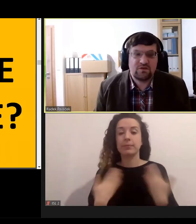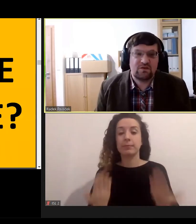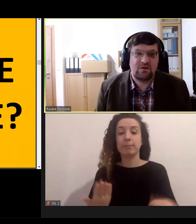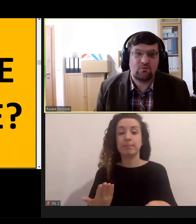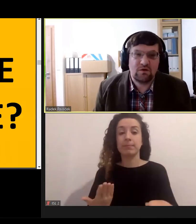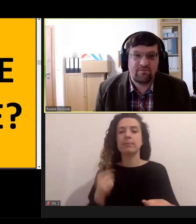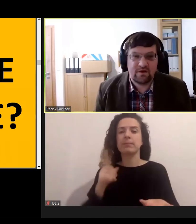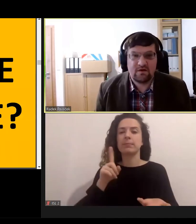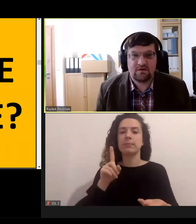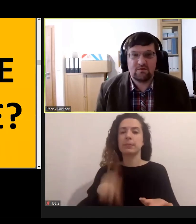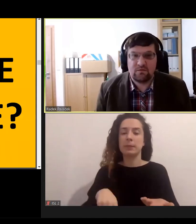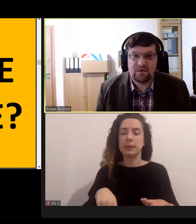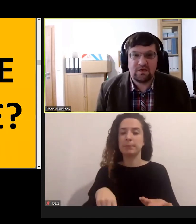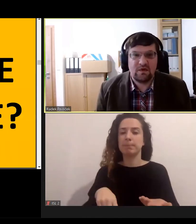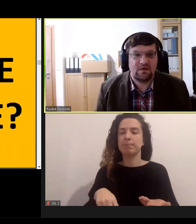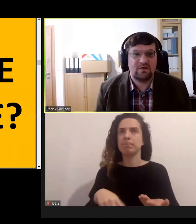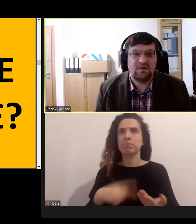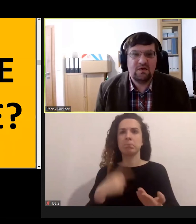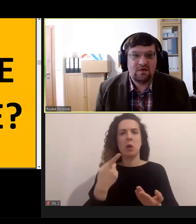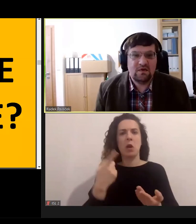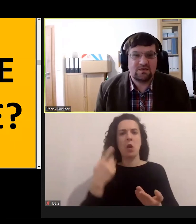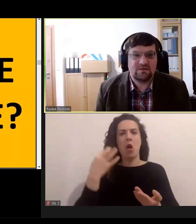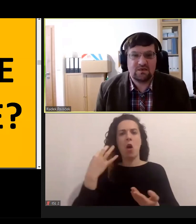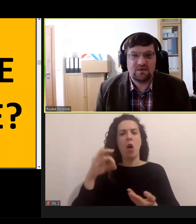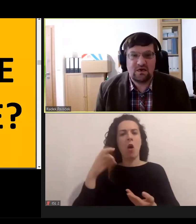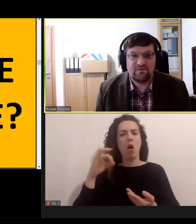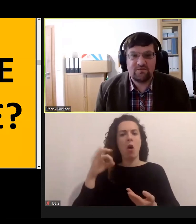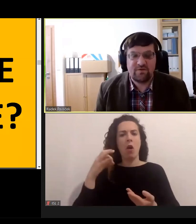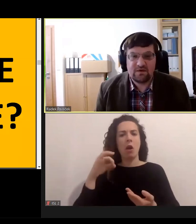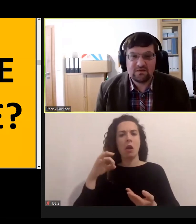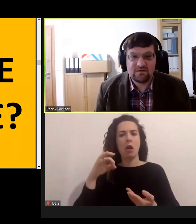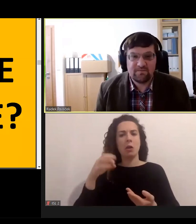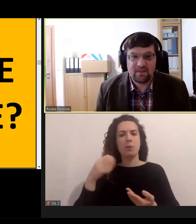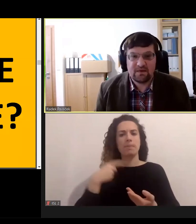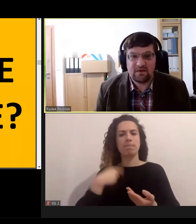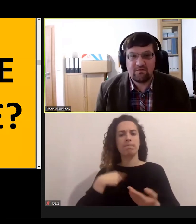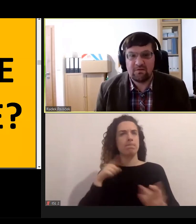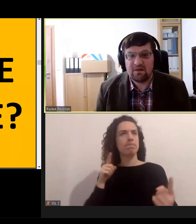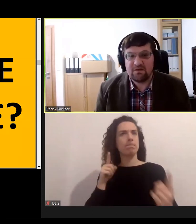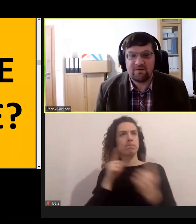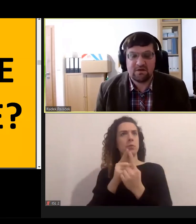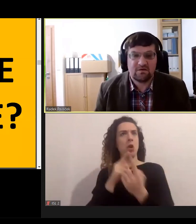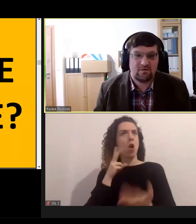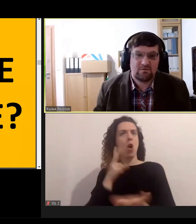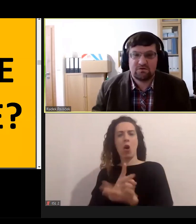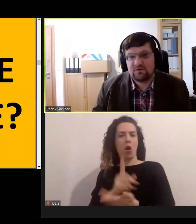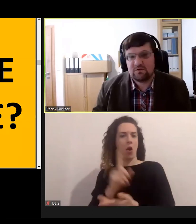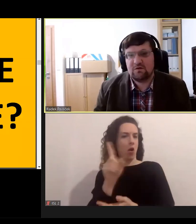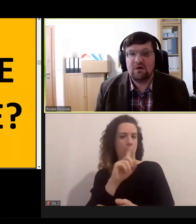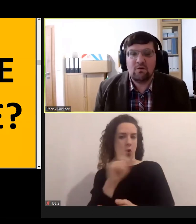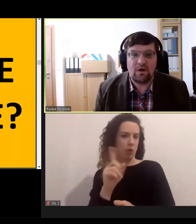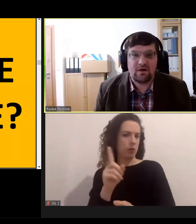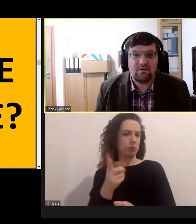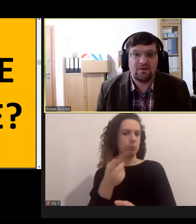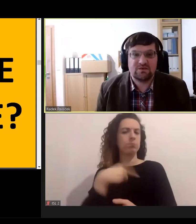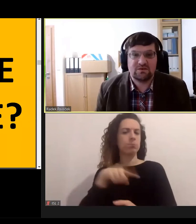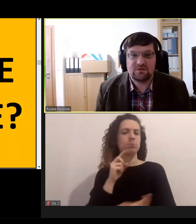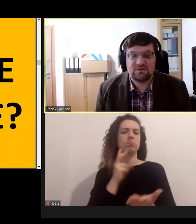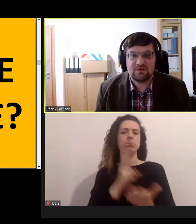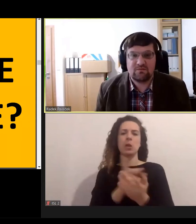2020 when the COVID pandemic started, and just let me give you an example